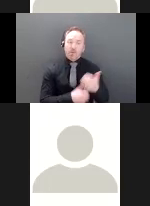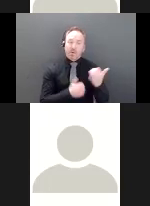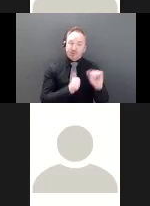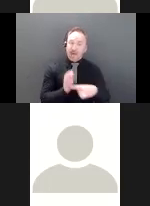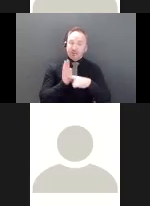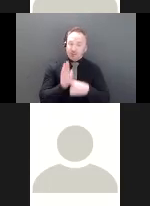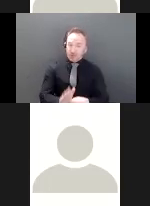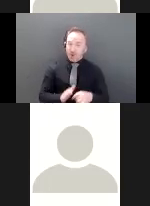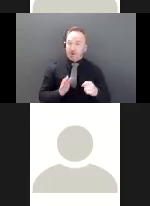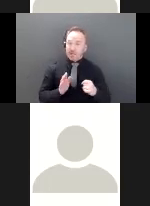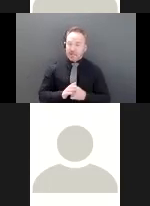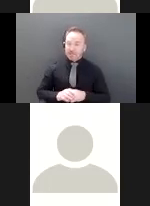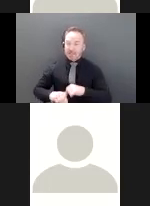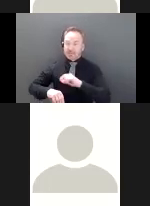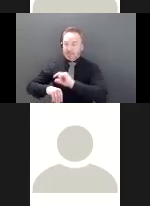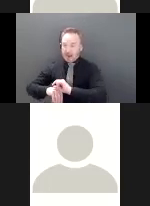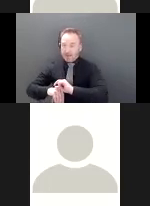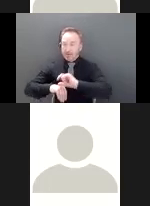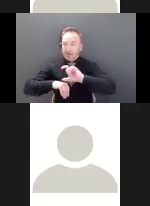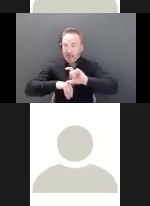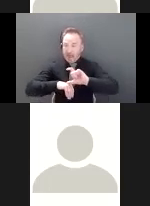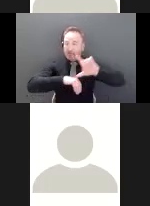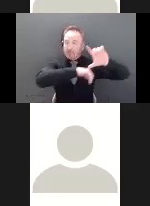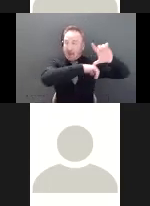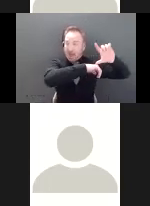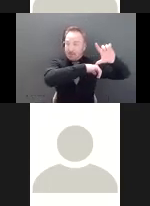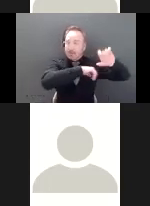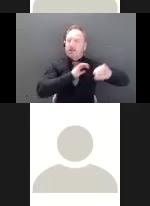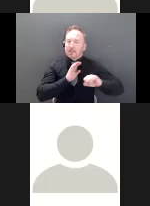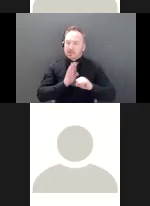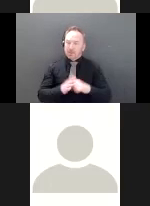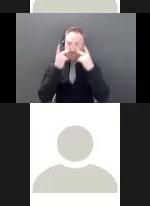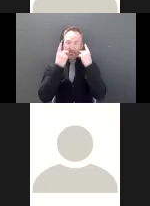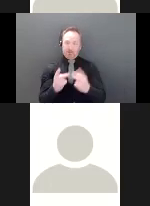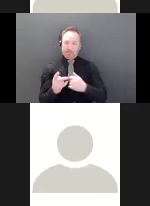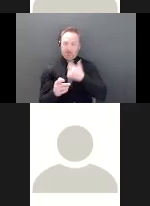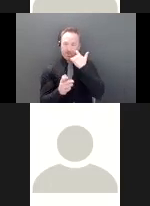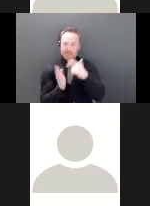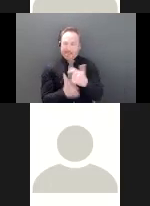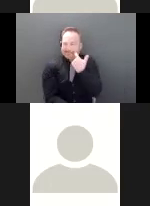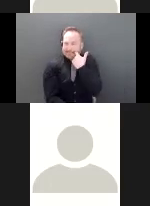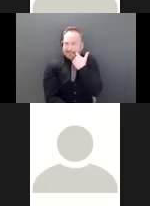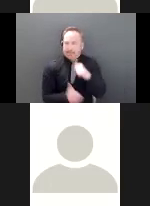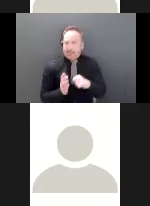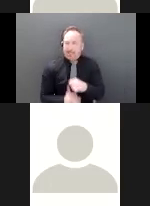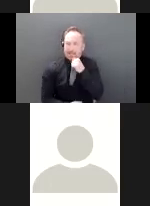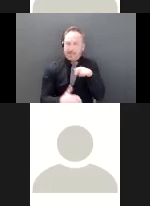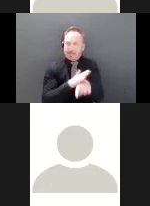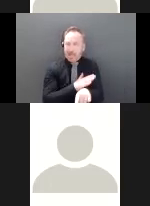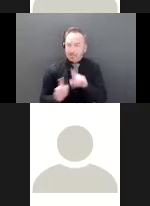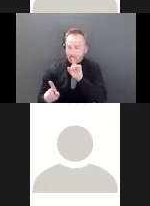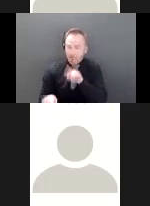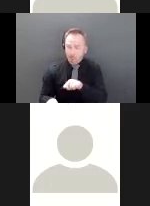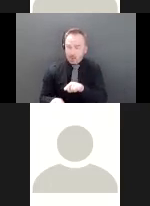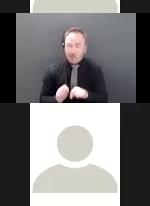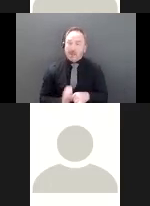escalation in the steps there visually. That is from our most recent femicide report. And in that most